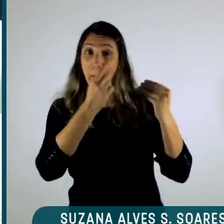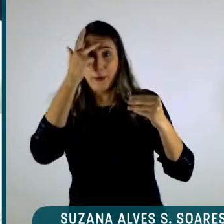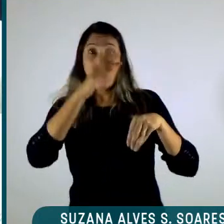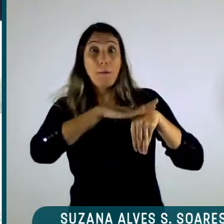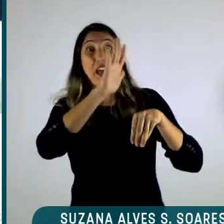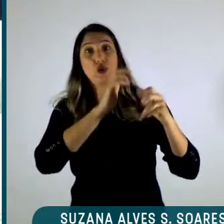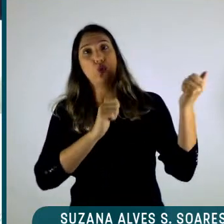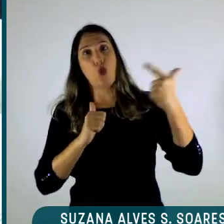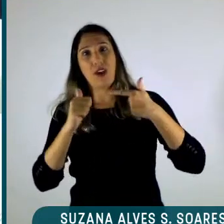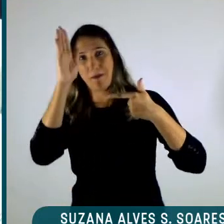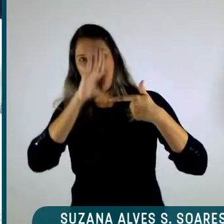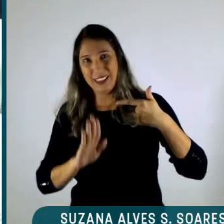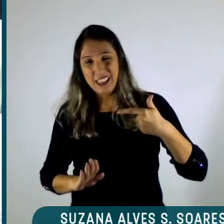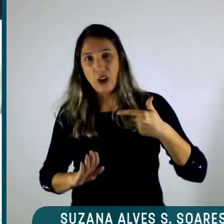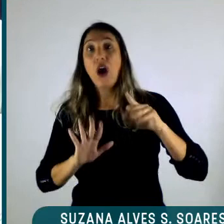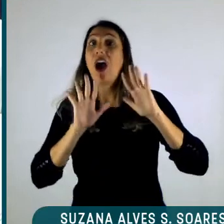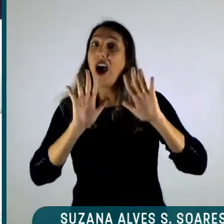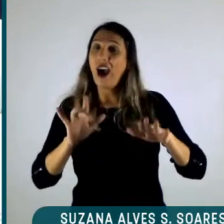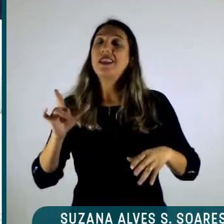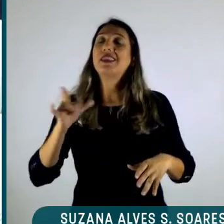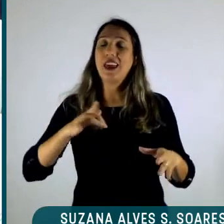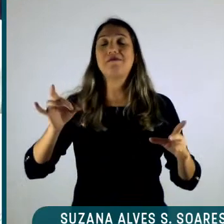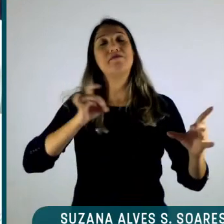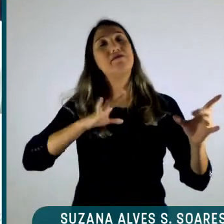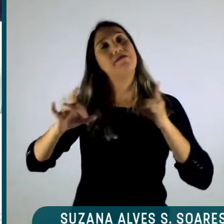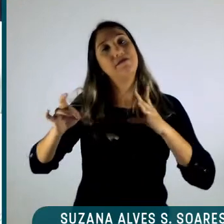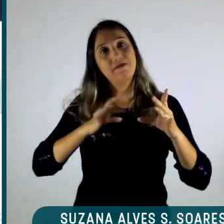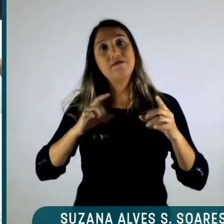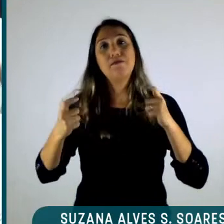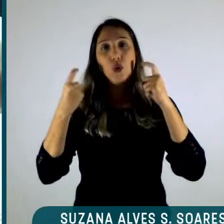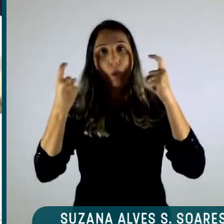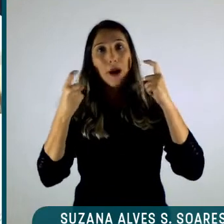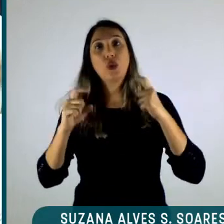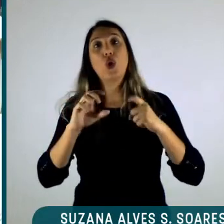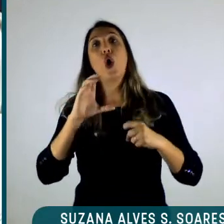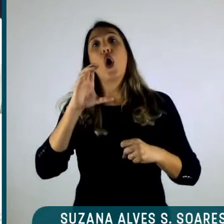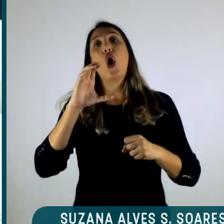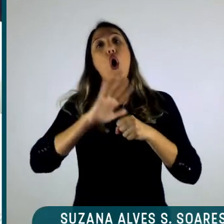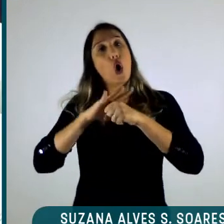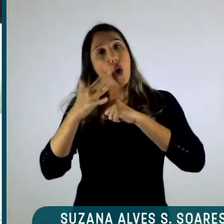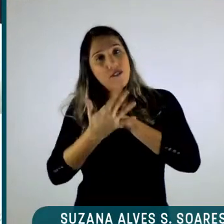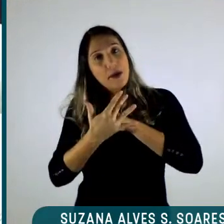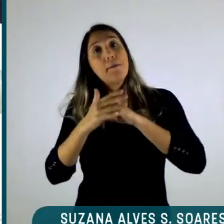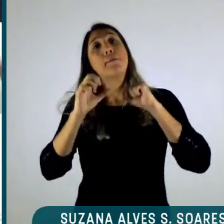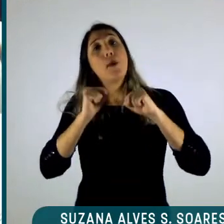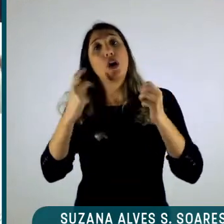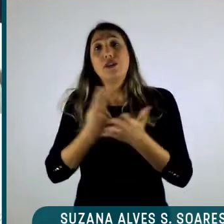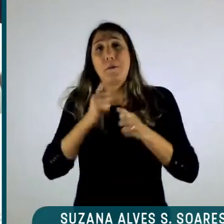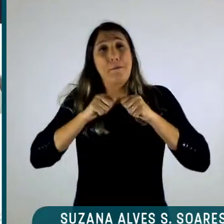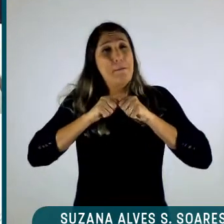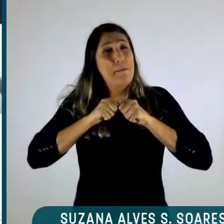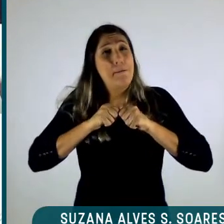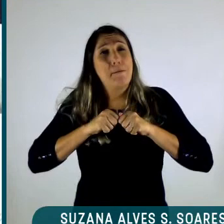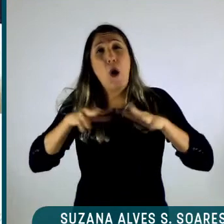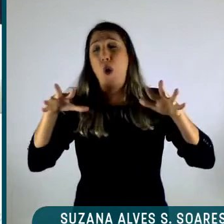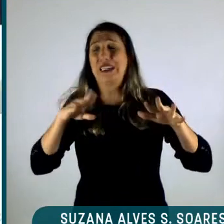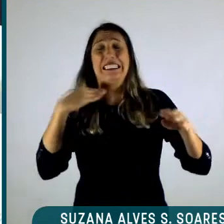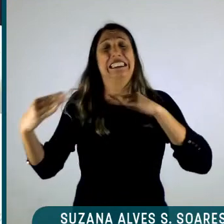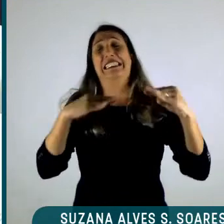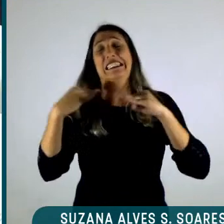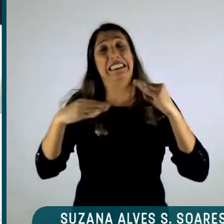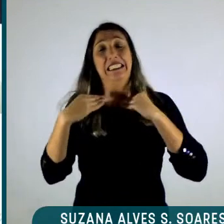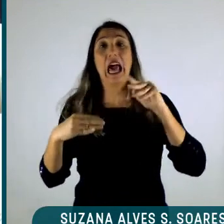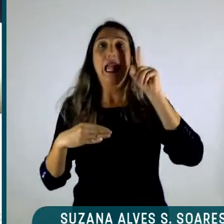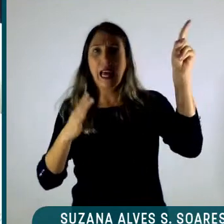And India is much more populated than Brazil. So there is great fear that the COVID-19 causes